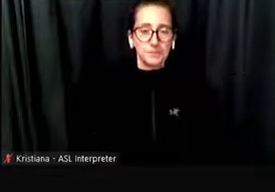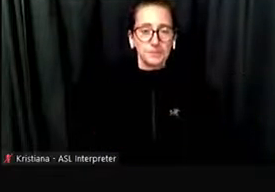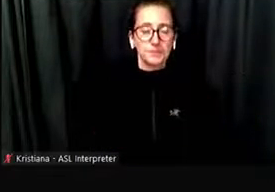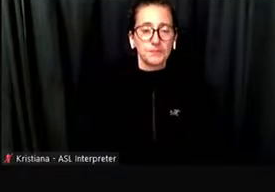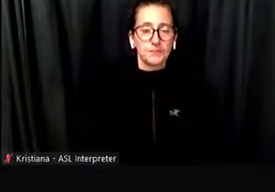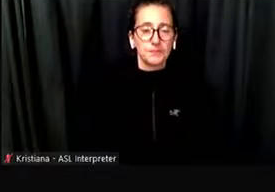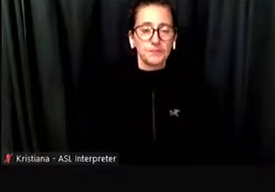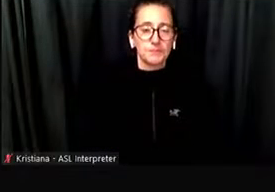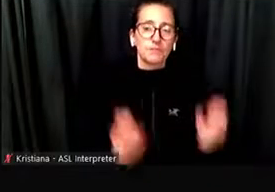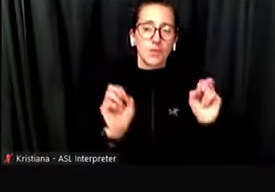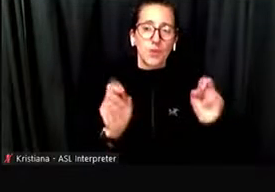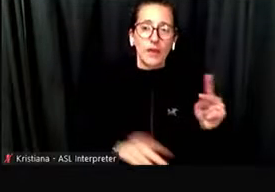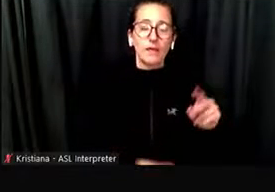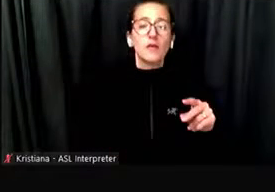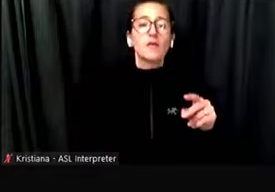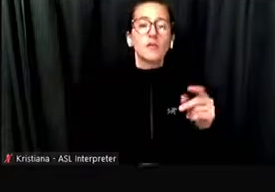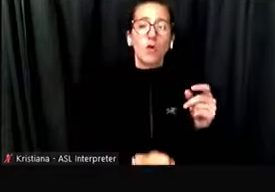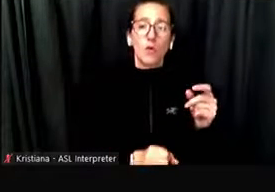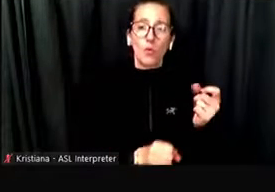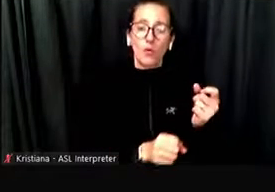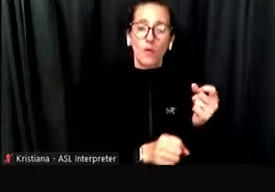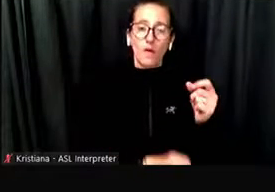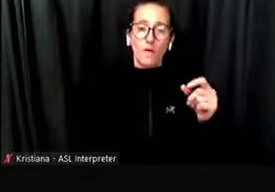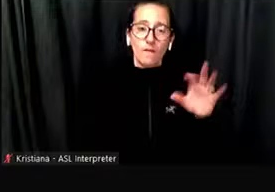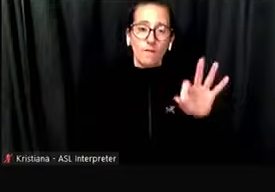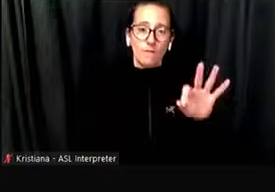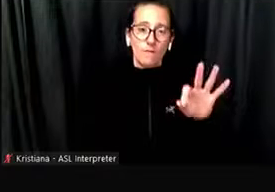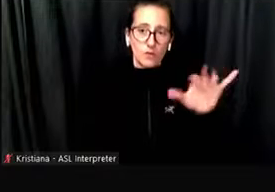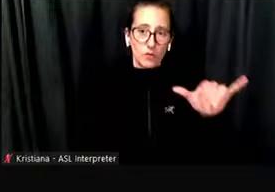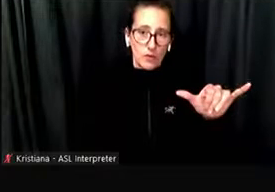All right, so fiscal year 2020 and fiscal year